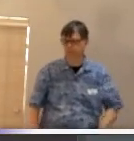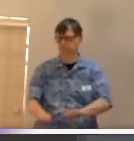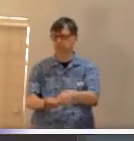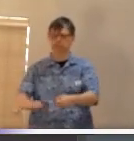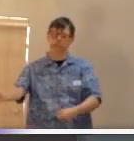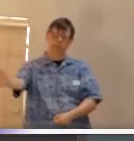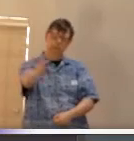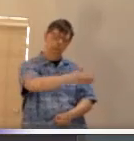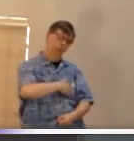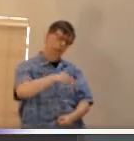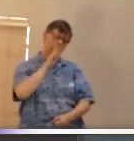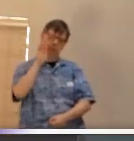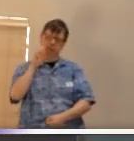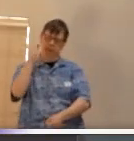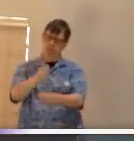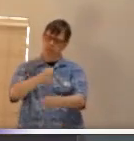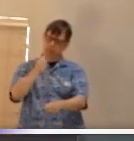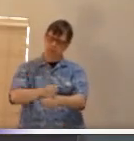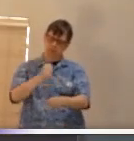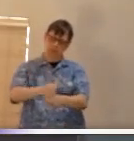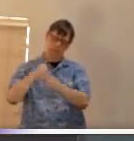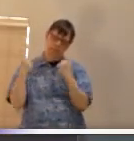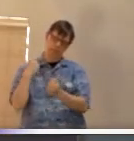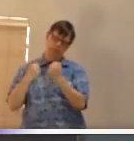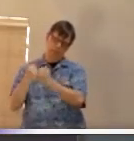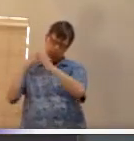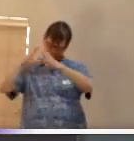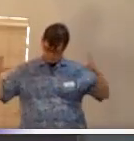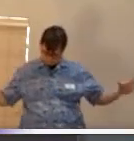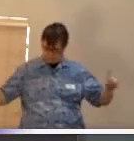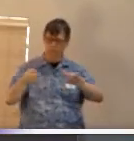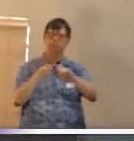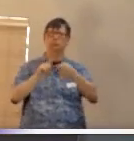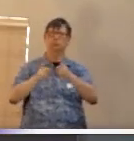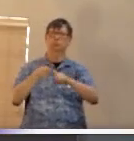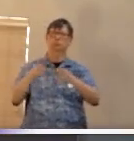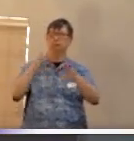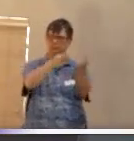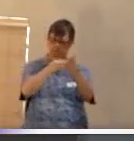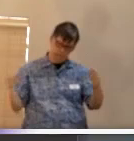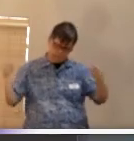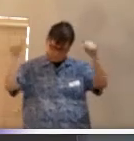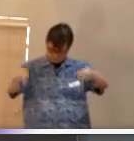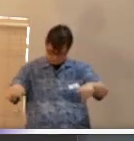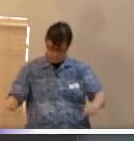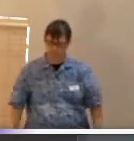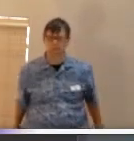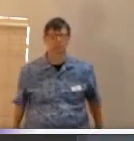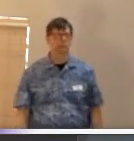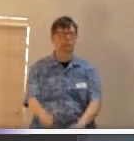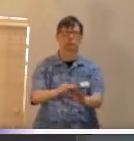we are now working from an energetic space that changes take place, that we do not have